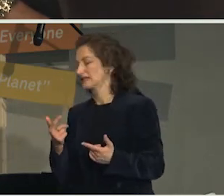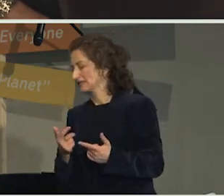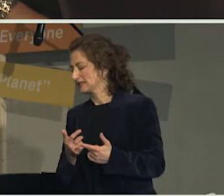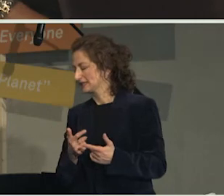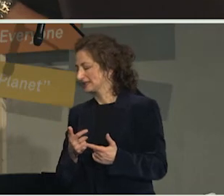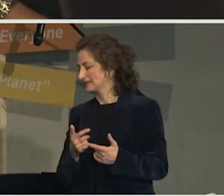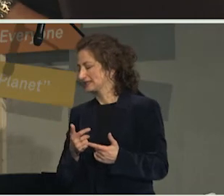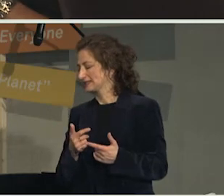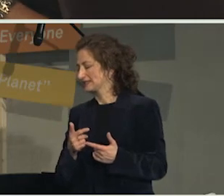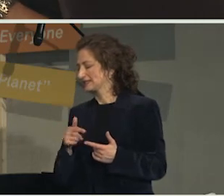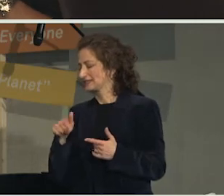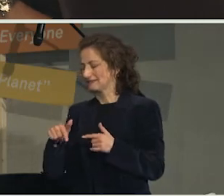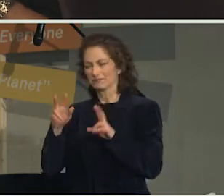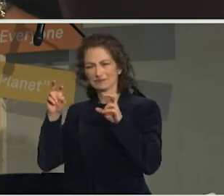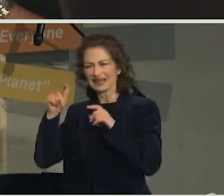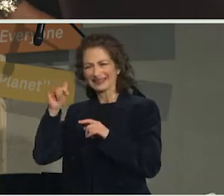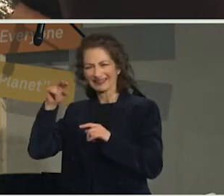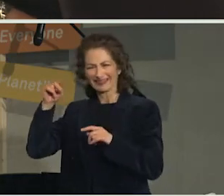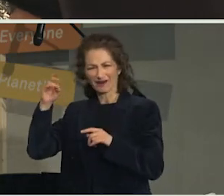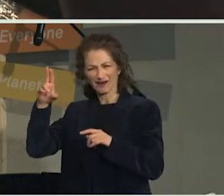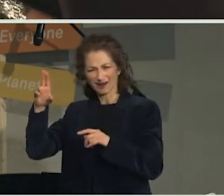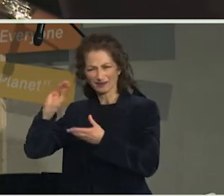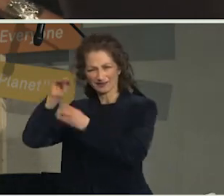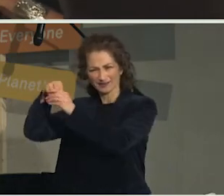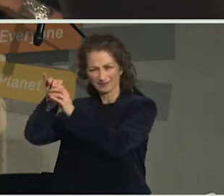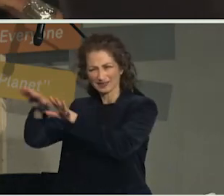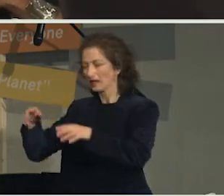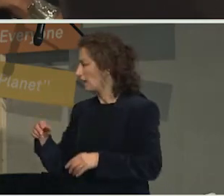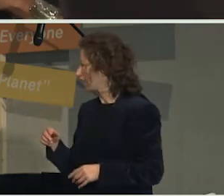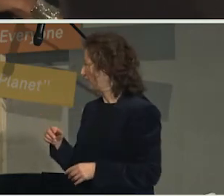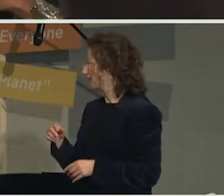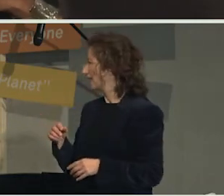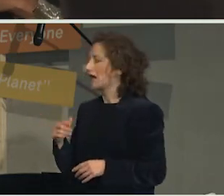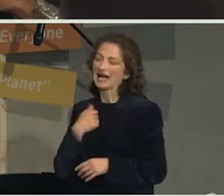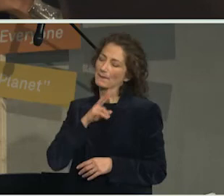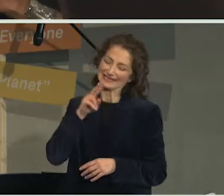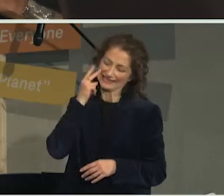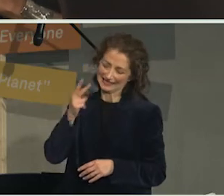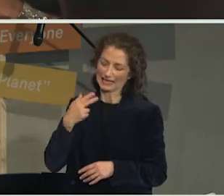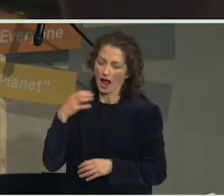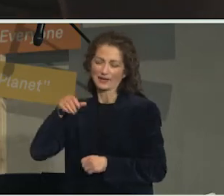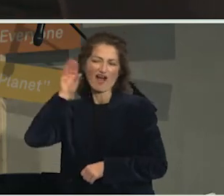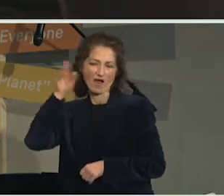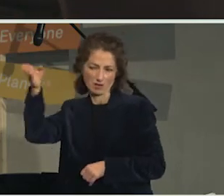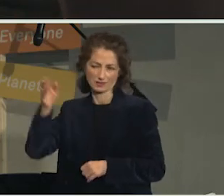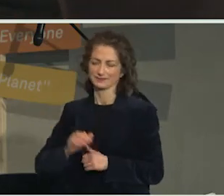heard that. Yeah, it's such a unique... Not that I see it, but I've heard that. Yeah, and